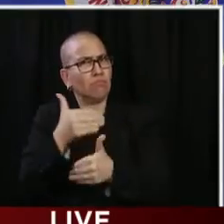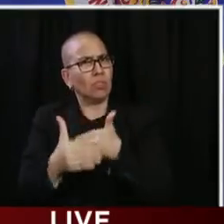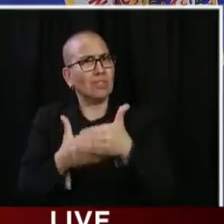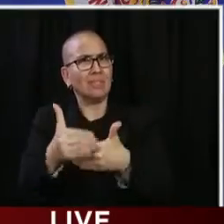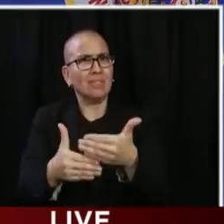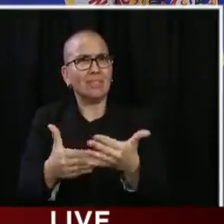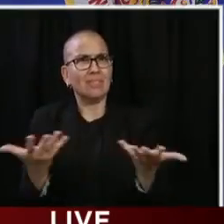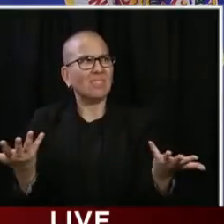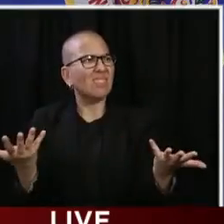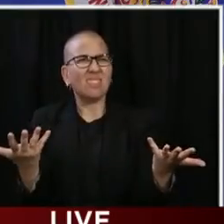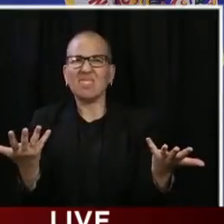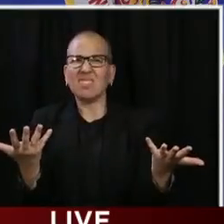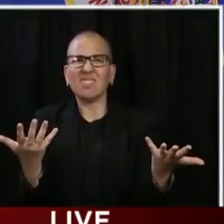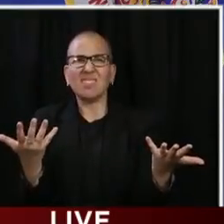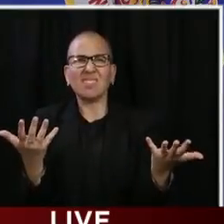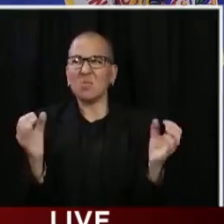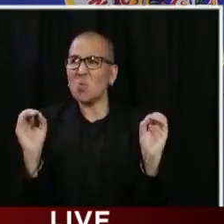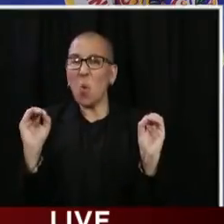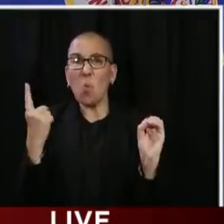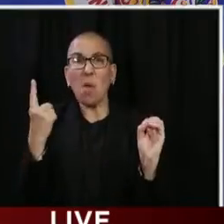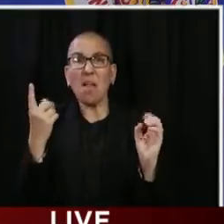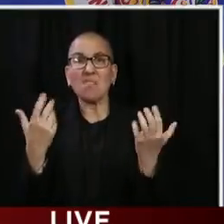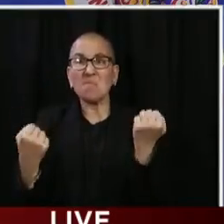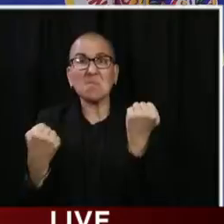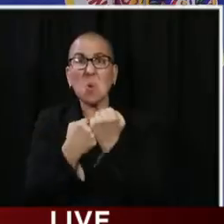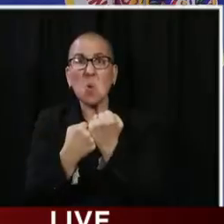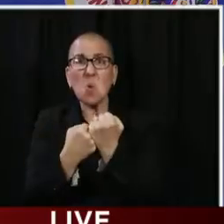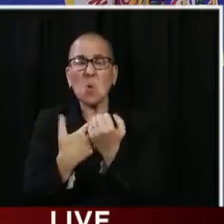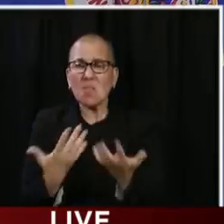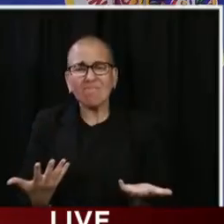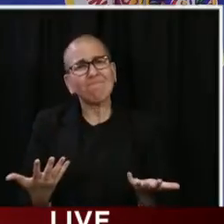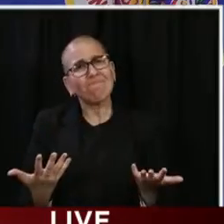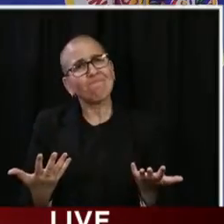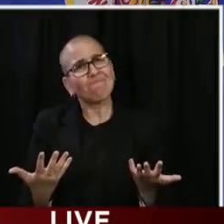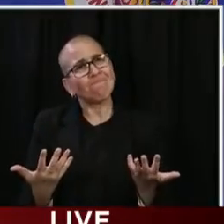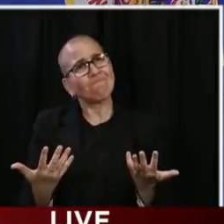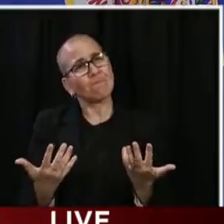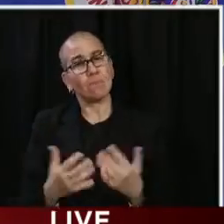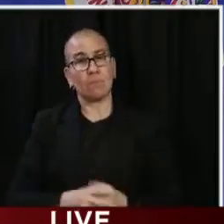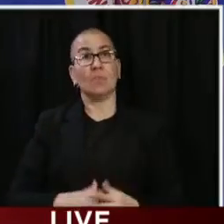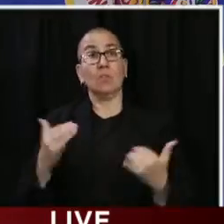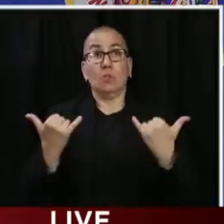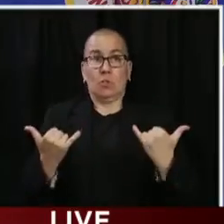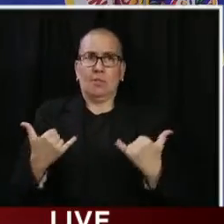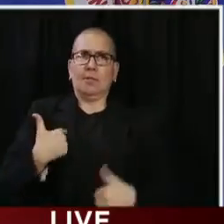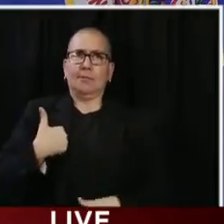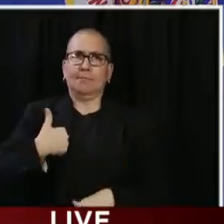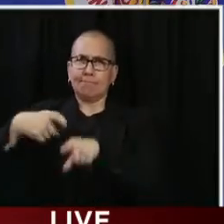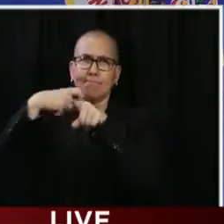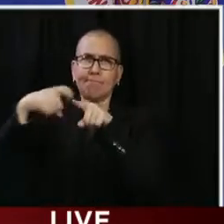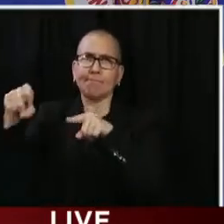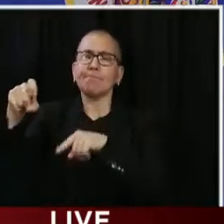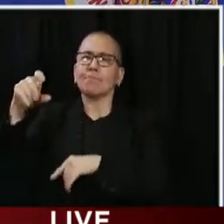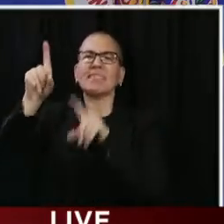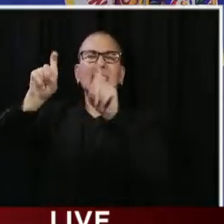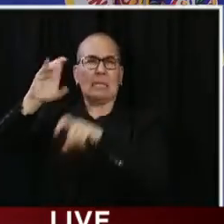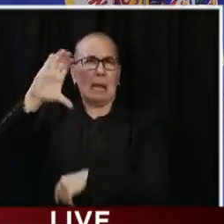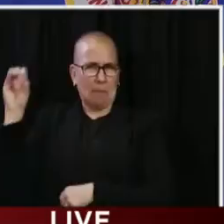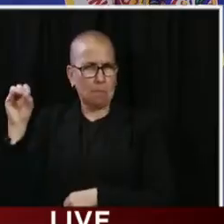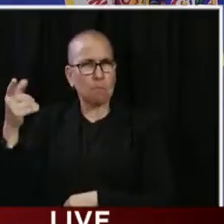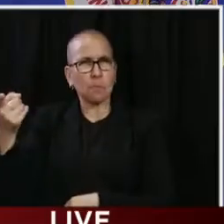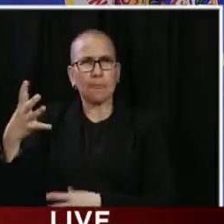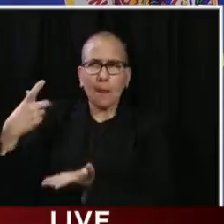was on the phone today with the CEO of a company called Hologic, which I had never heard of before this, but I know very well now, like Thermo